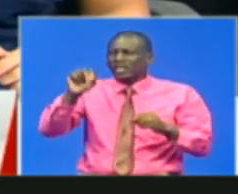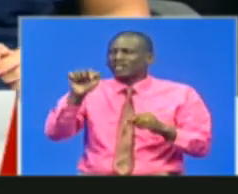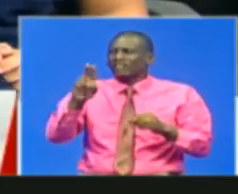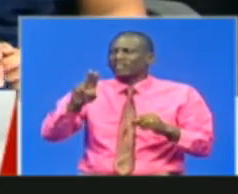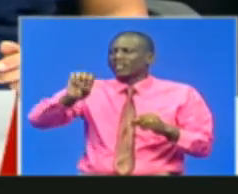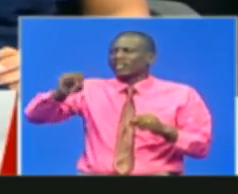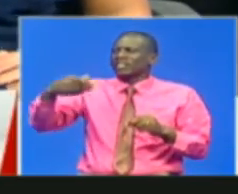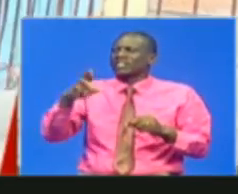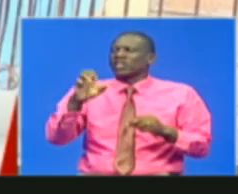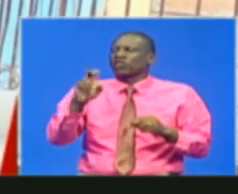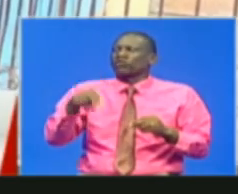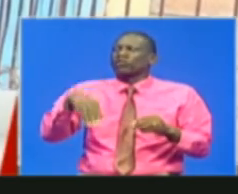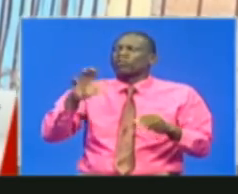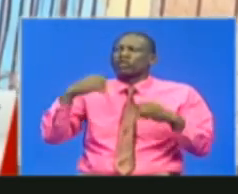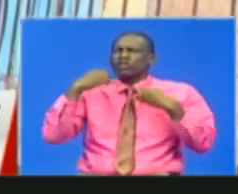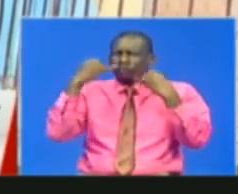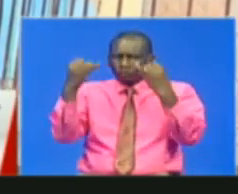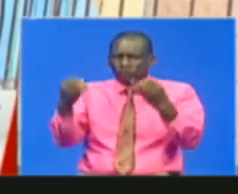Baranga reports.